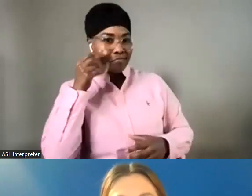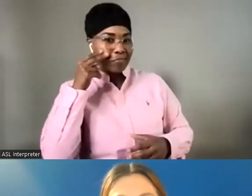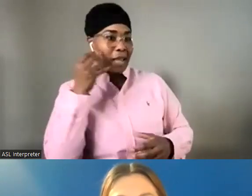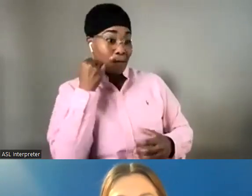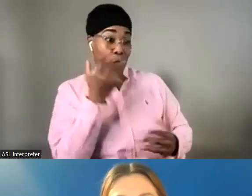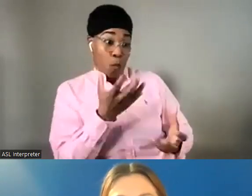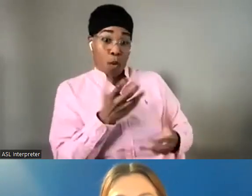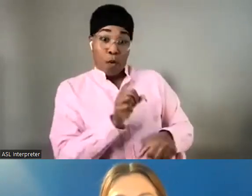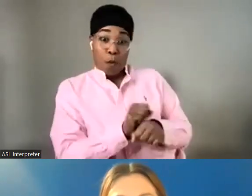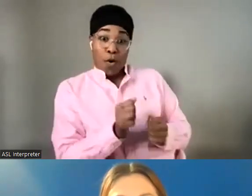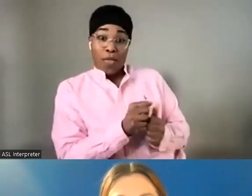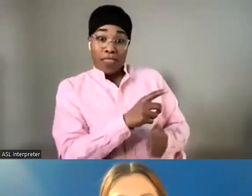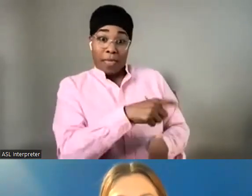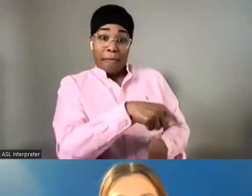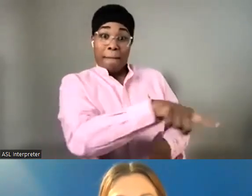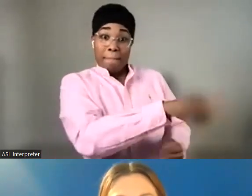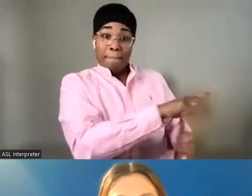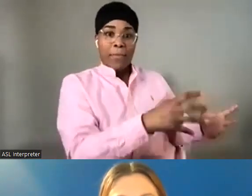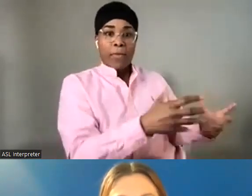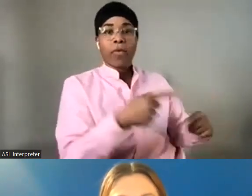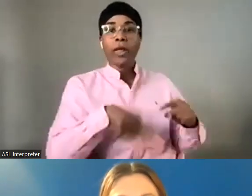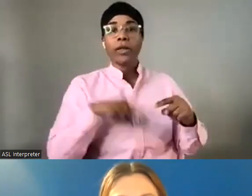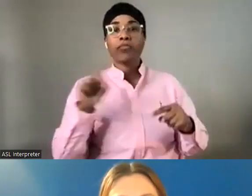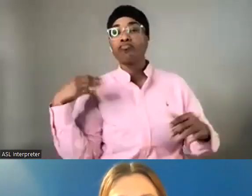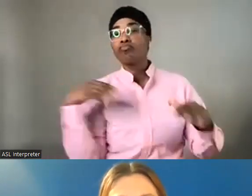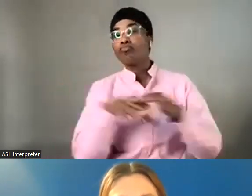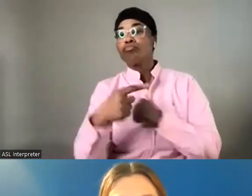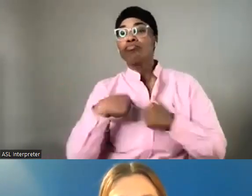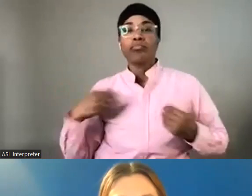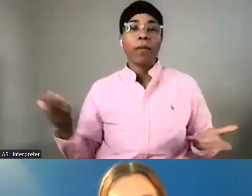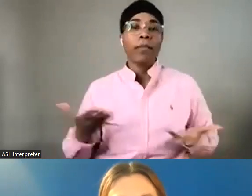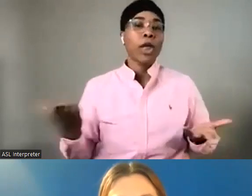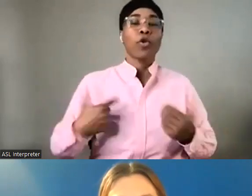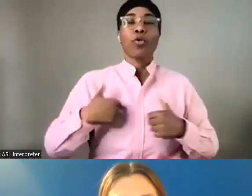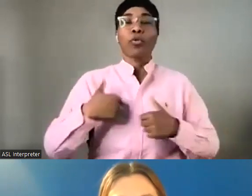It's pretty difficult to walk in the door and say, hey, let's collaborate.